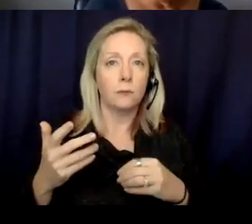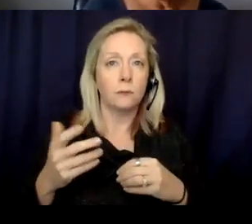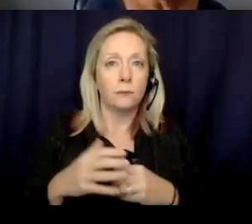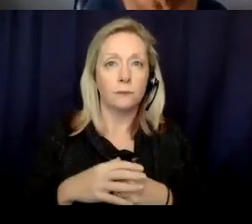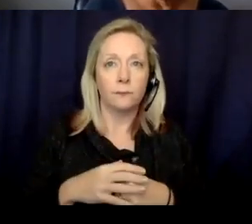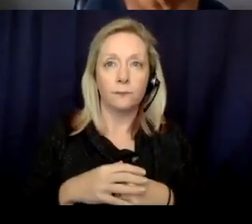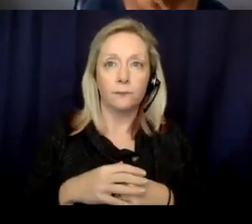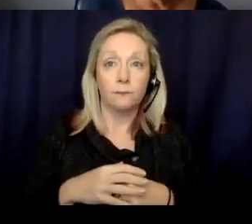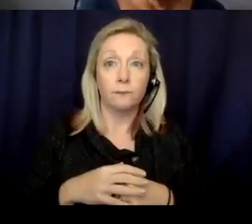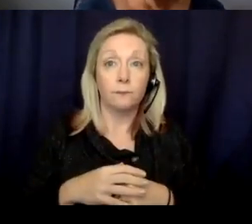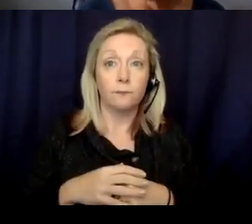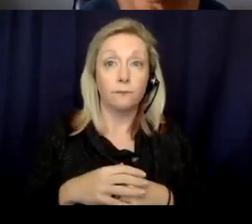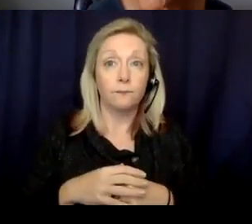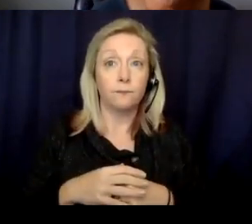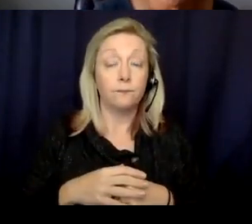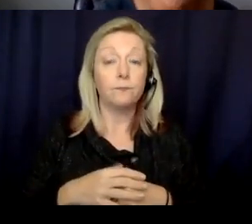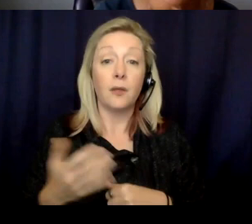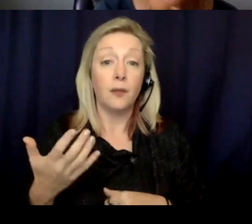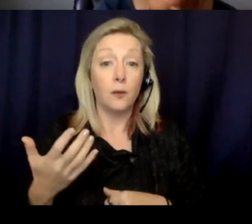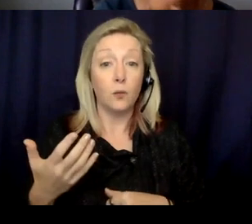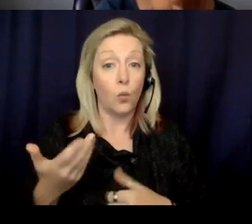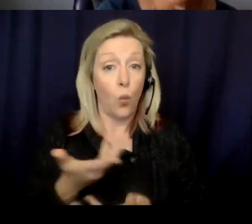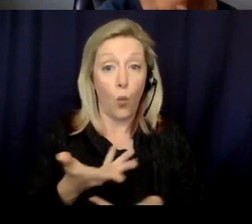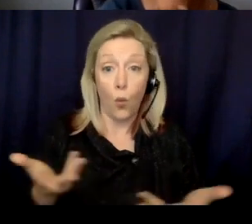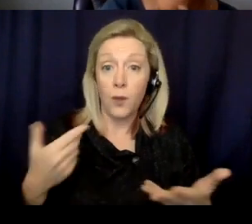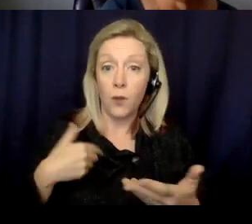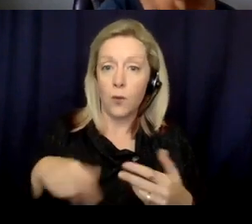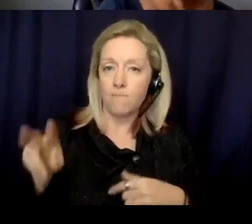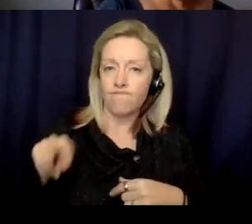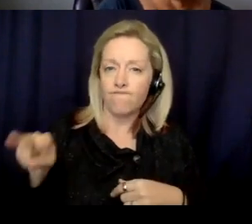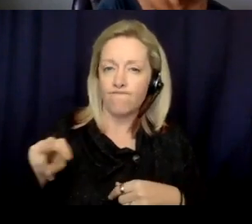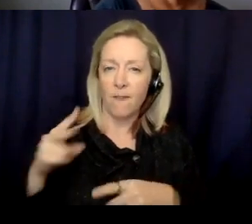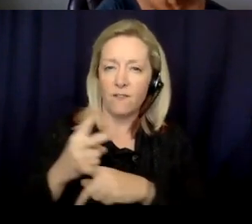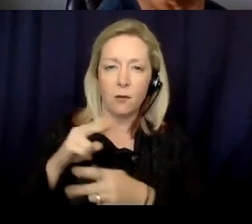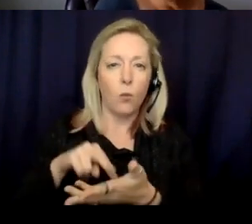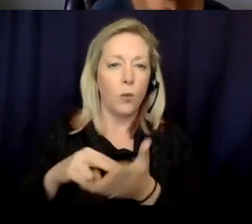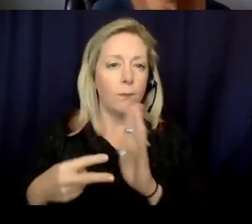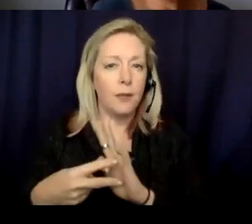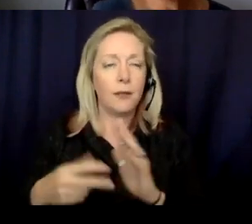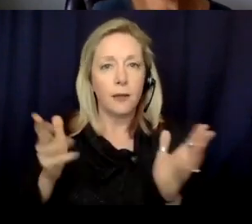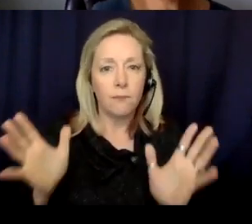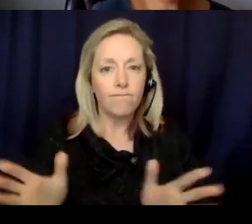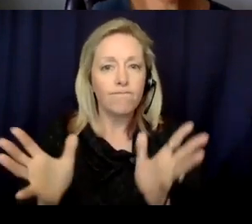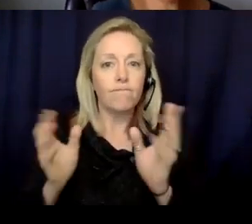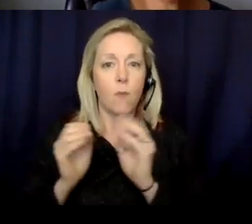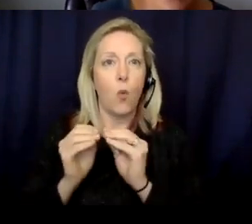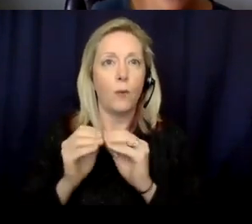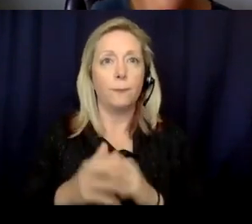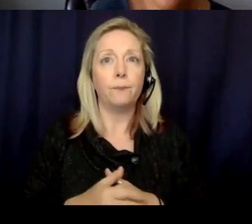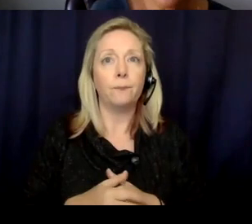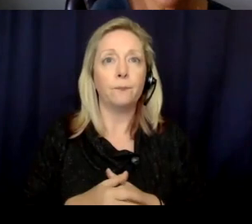and we are going to be the ones that interpret those and really try to move them forward. What they